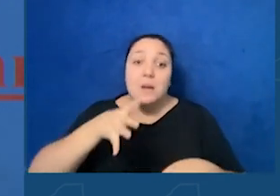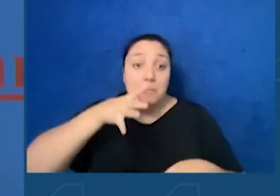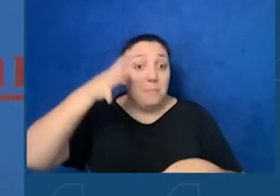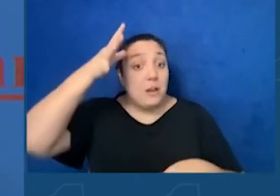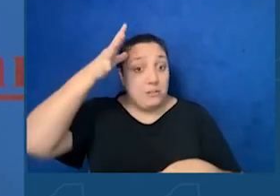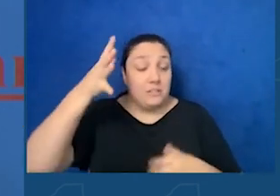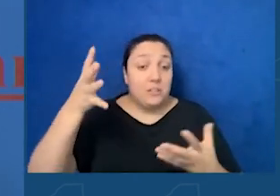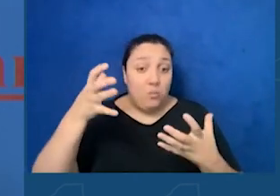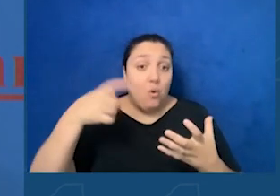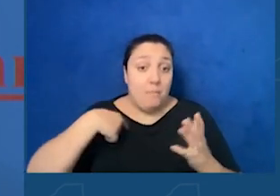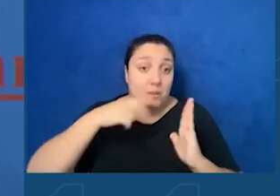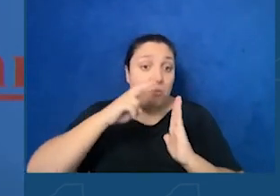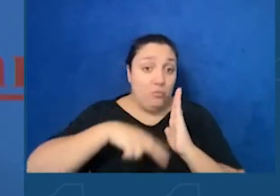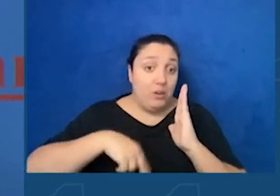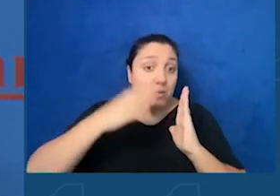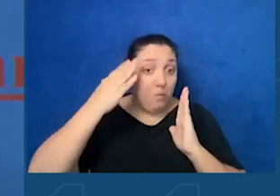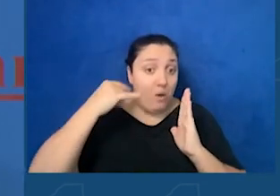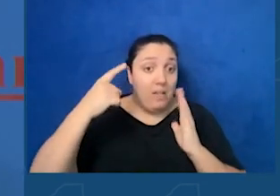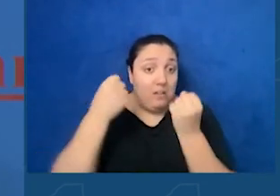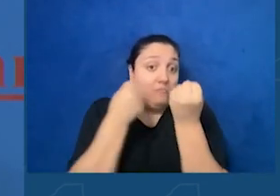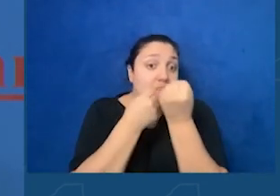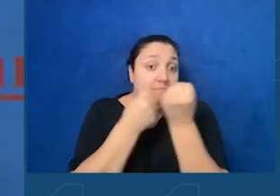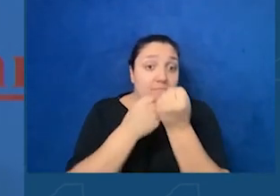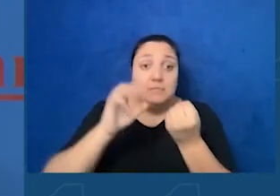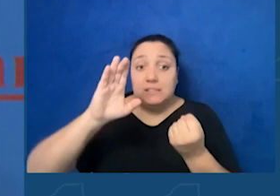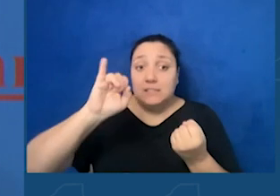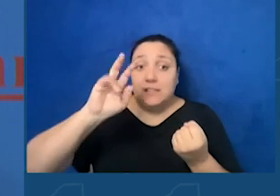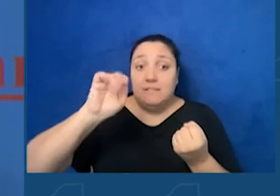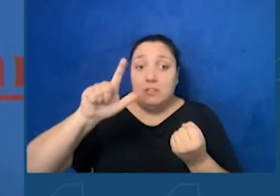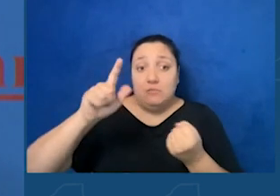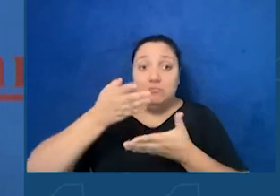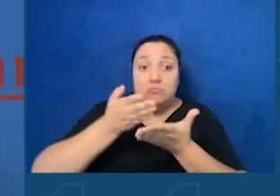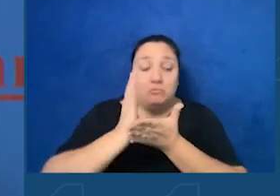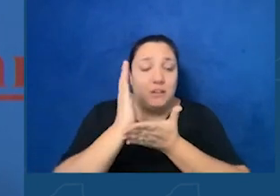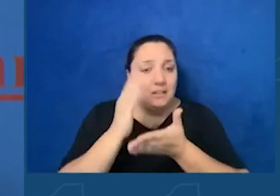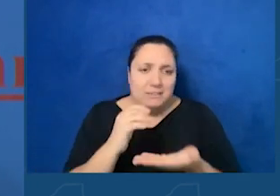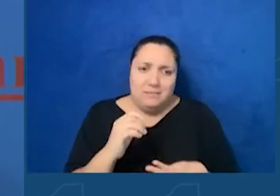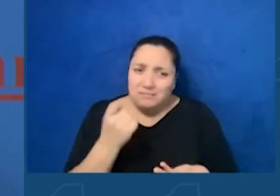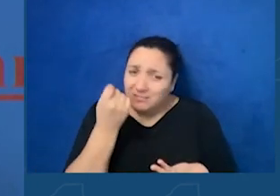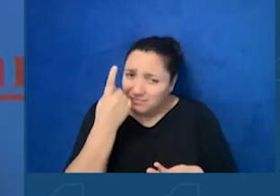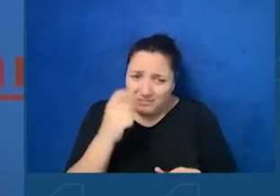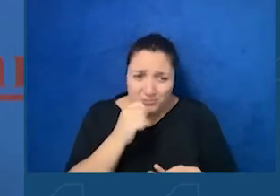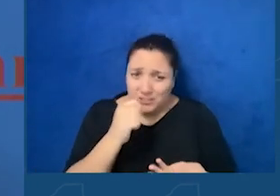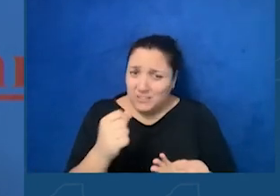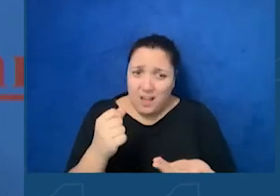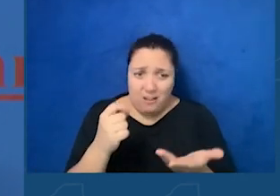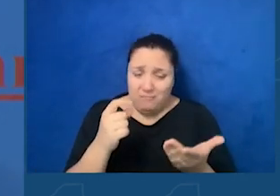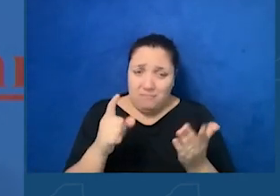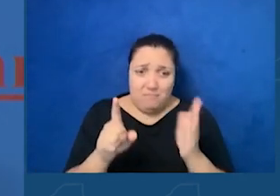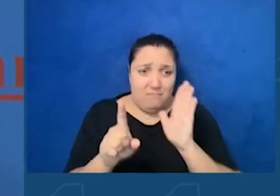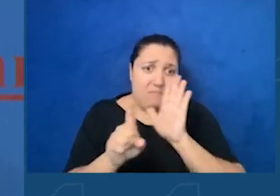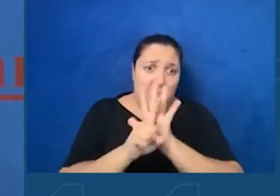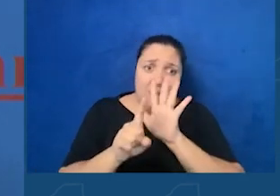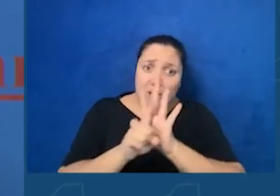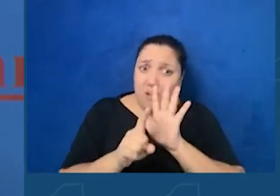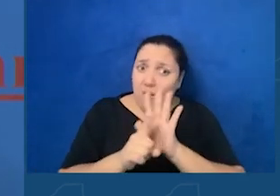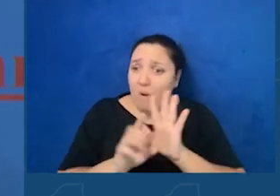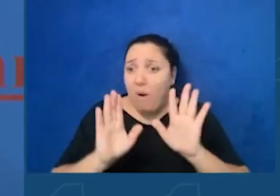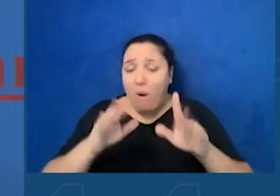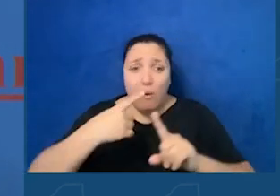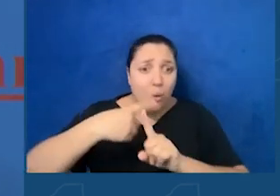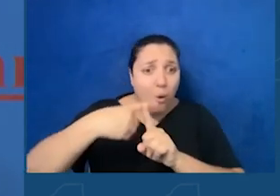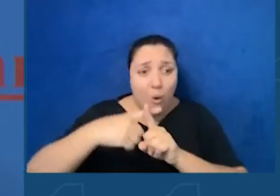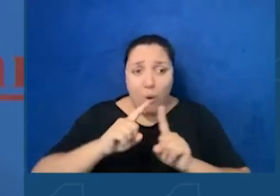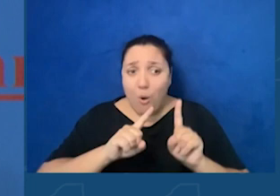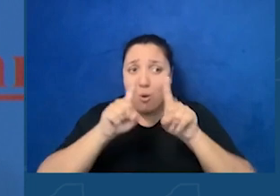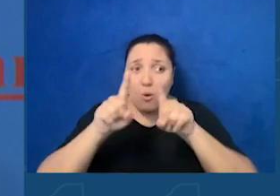part of our state where it was not the most popular thing to be doing was to be fighting for civil rights and going to the marches and dragging your little kids along. But I read the story